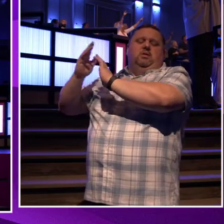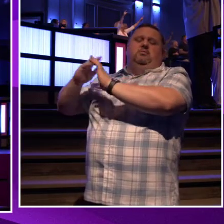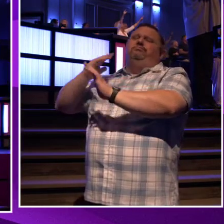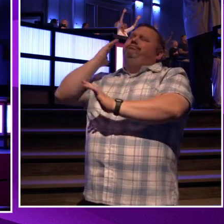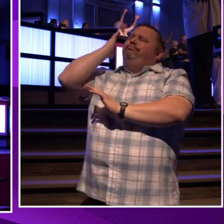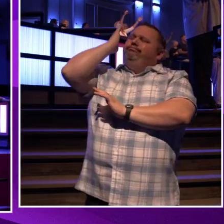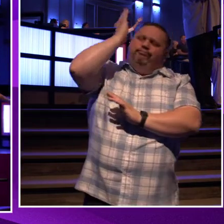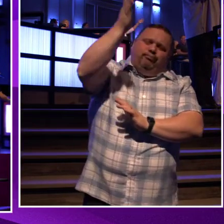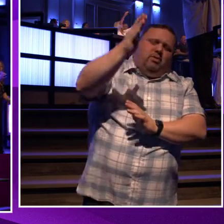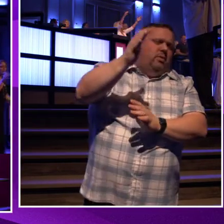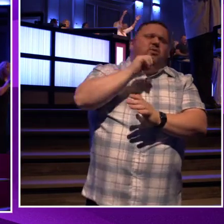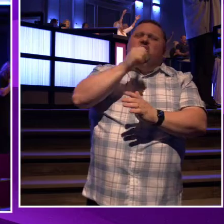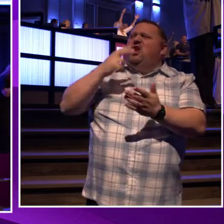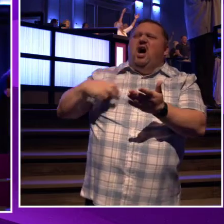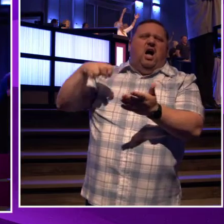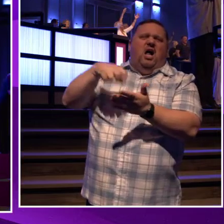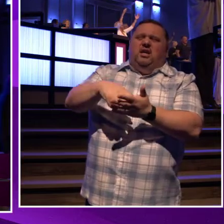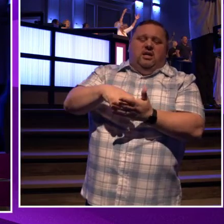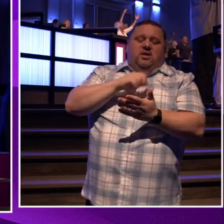not kneel, shall not.